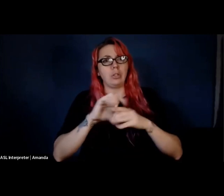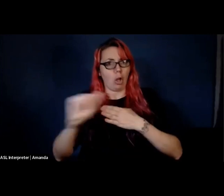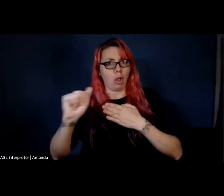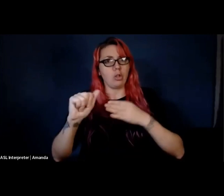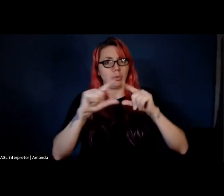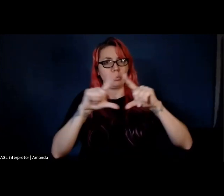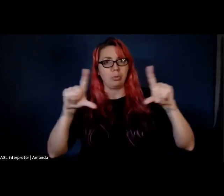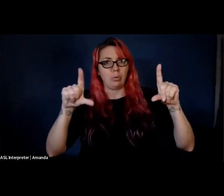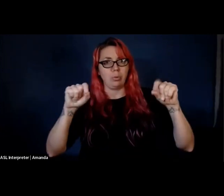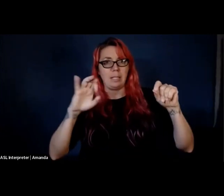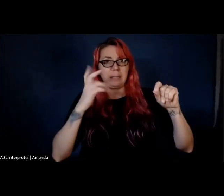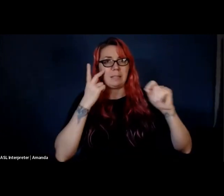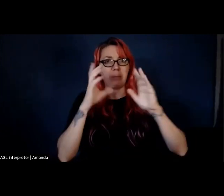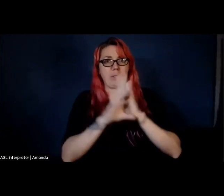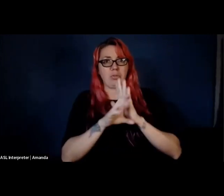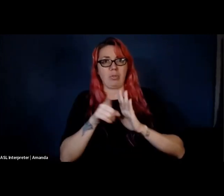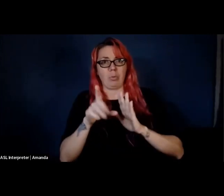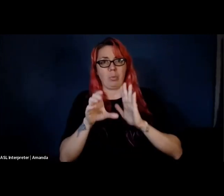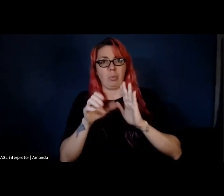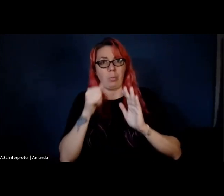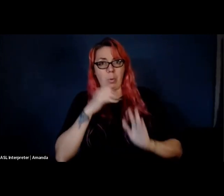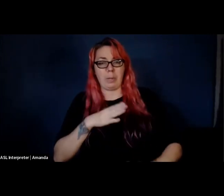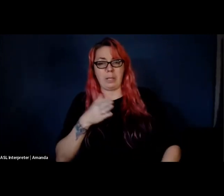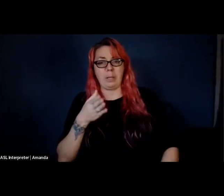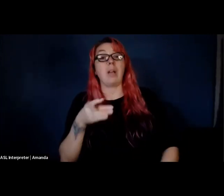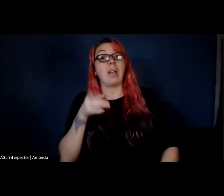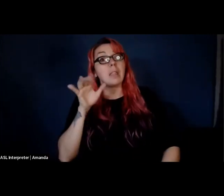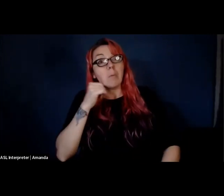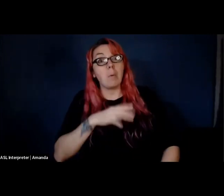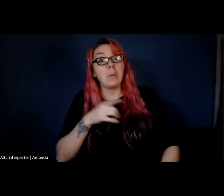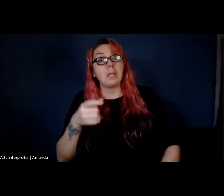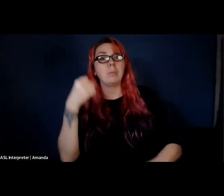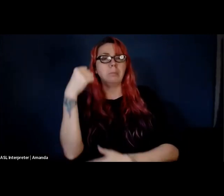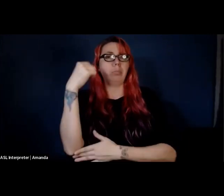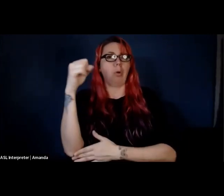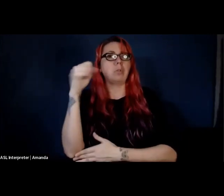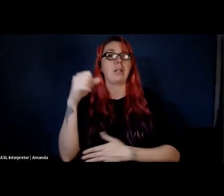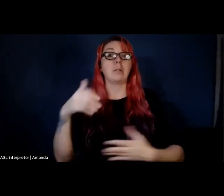protested sort of segregation in the movie theaters by,